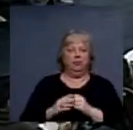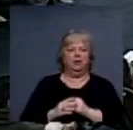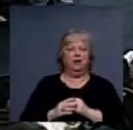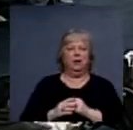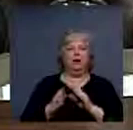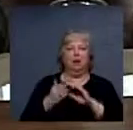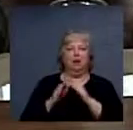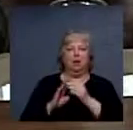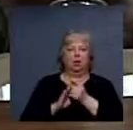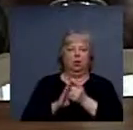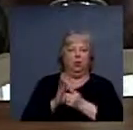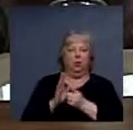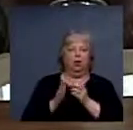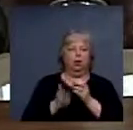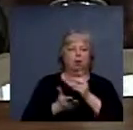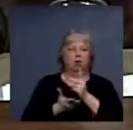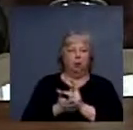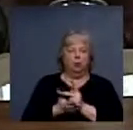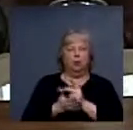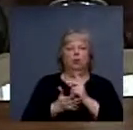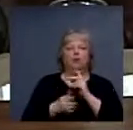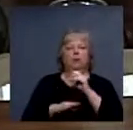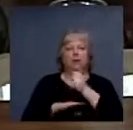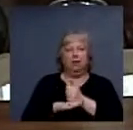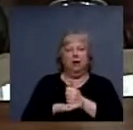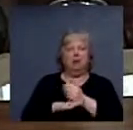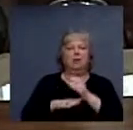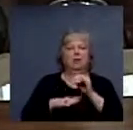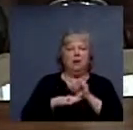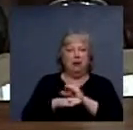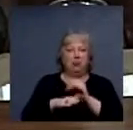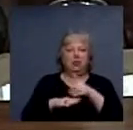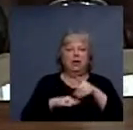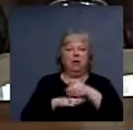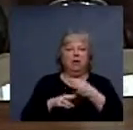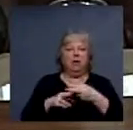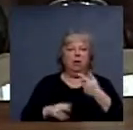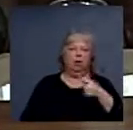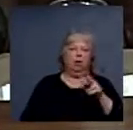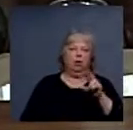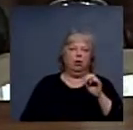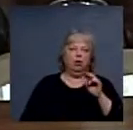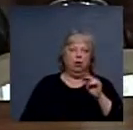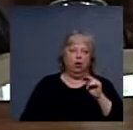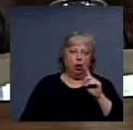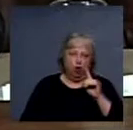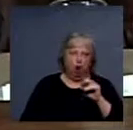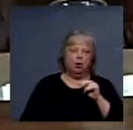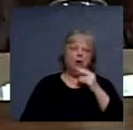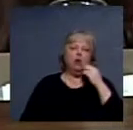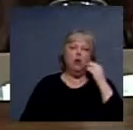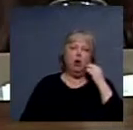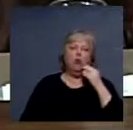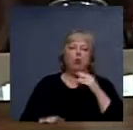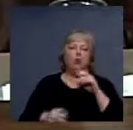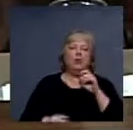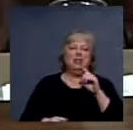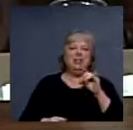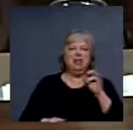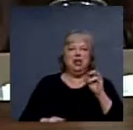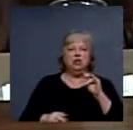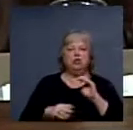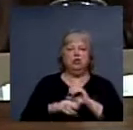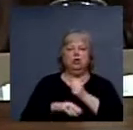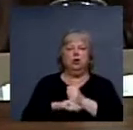An ordinance to approve a planned zoning development, establish a planned industrial district titled Garden Home Edition revised PDI located at 1800